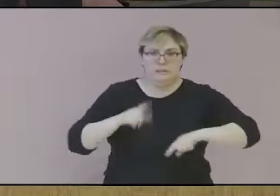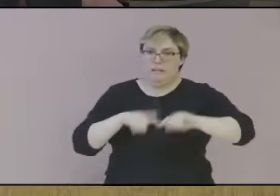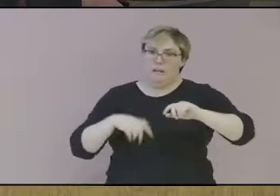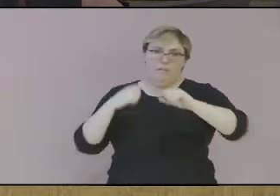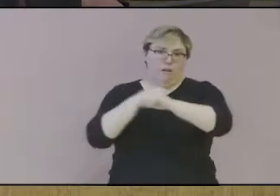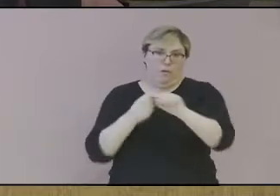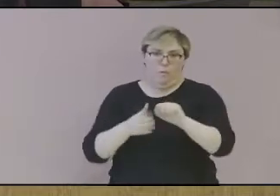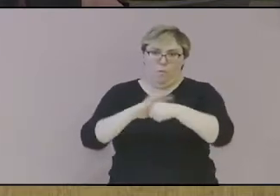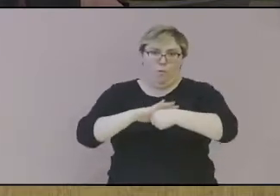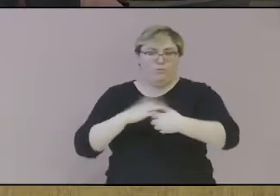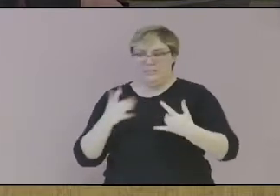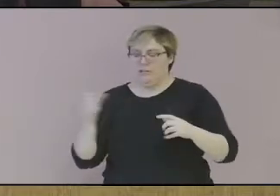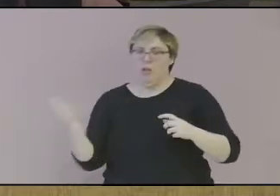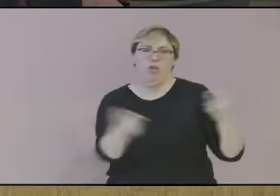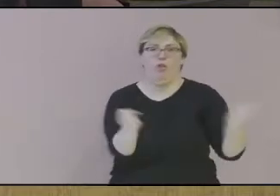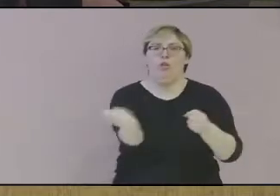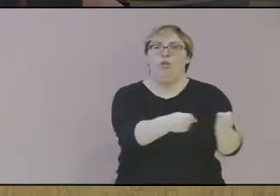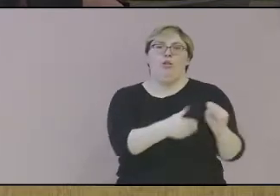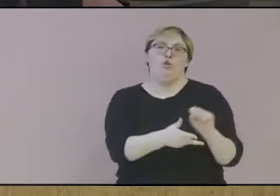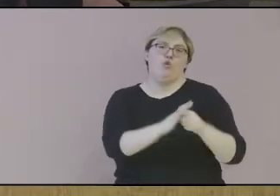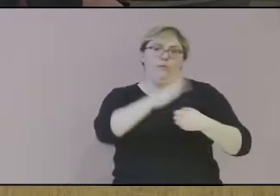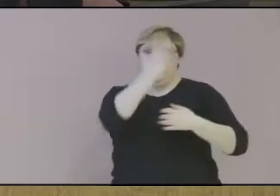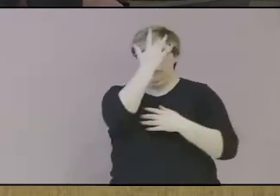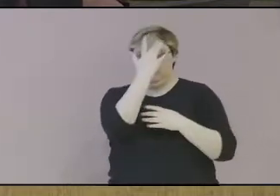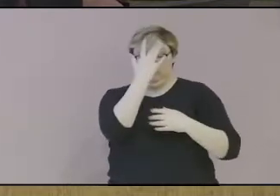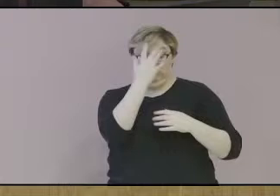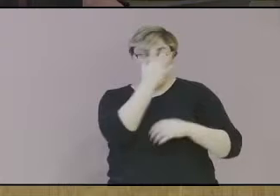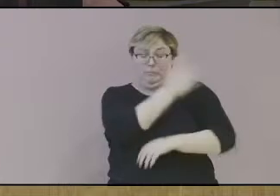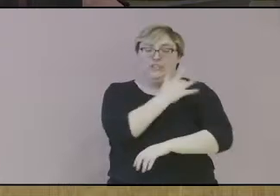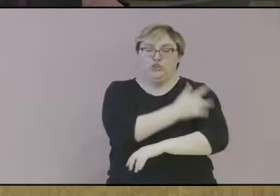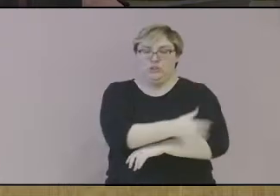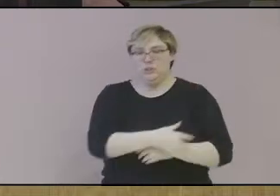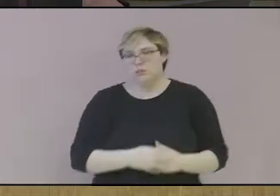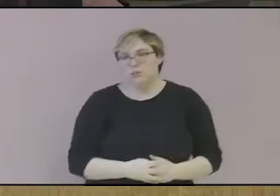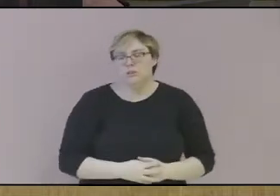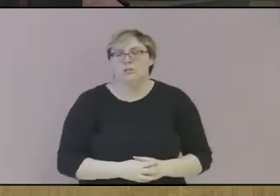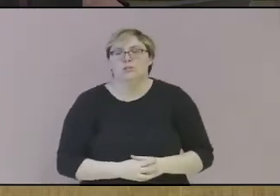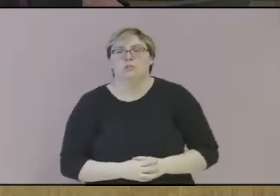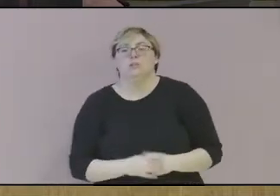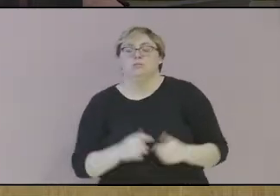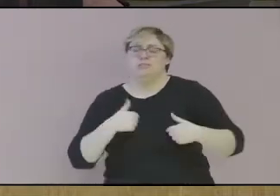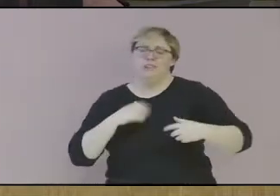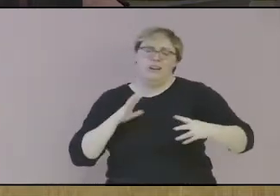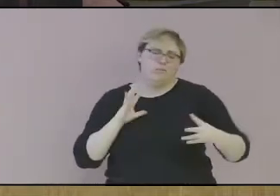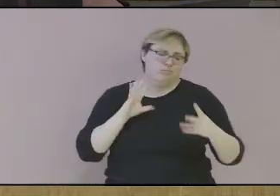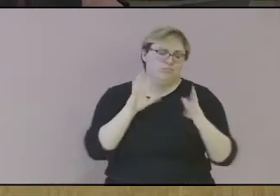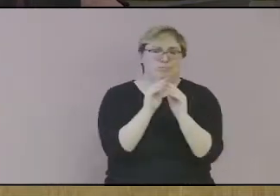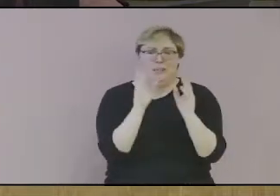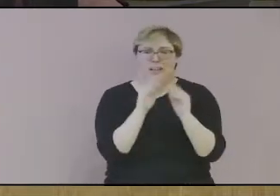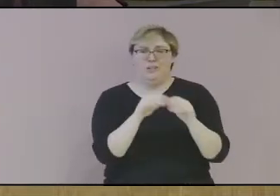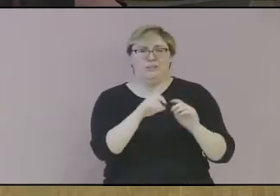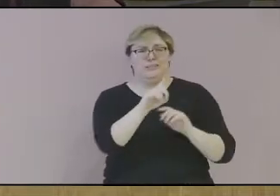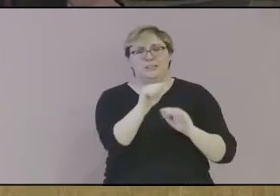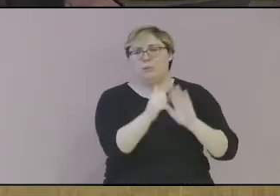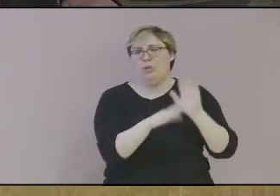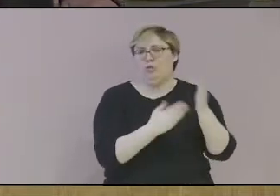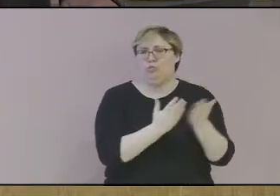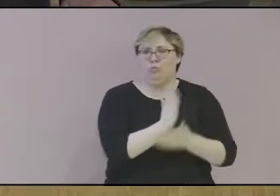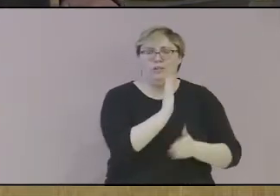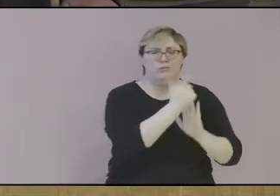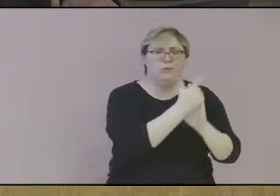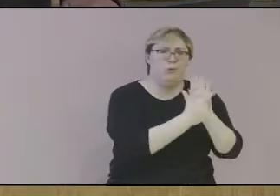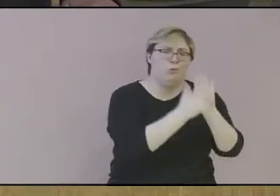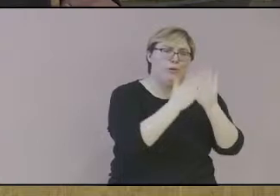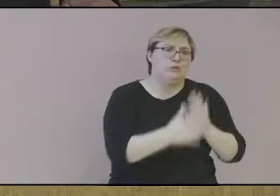a meeting with a bunch of disability rights lawyers, as well as, because I'm a professor, university access